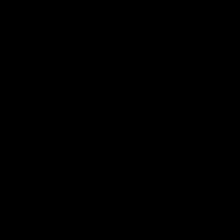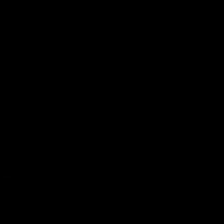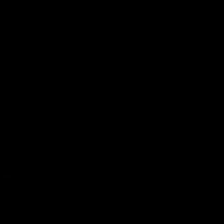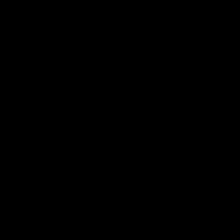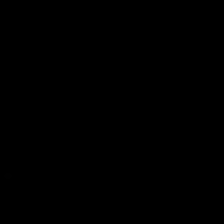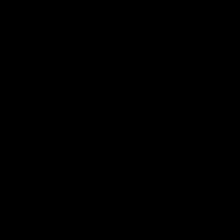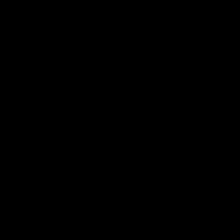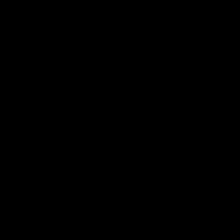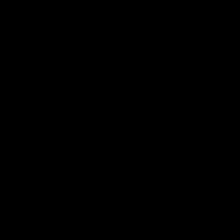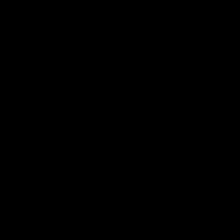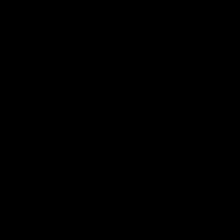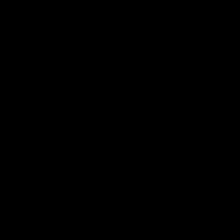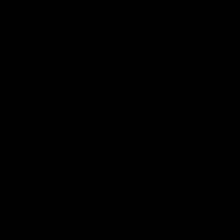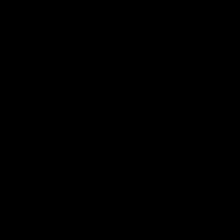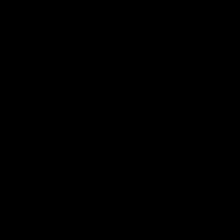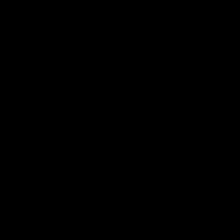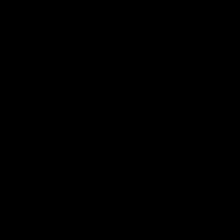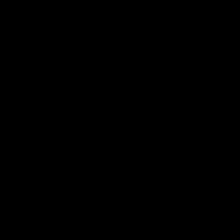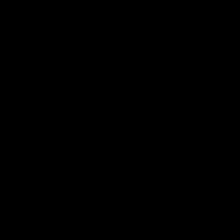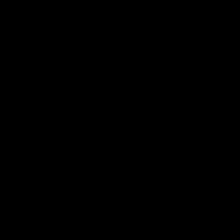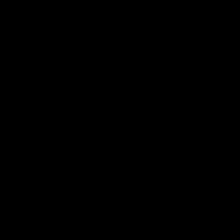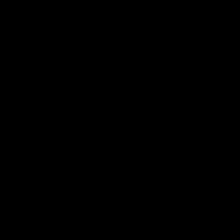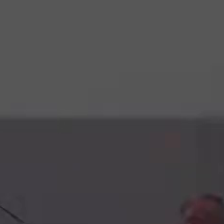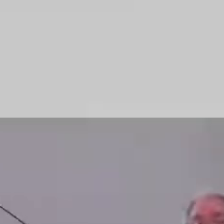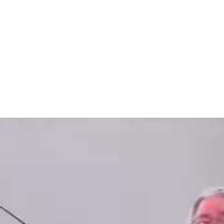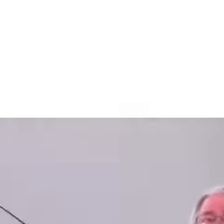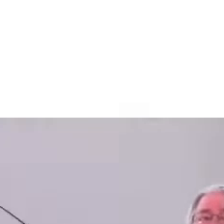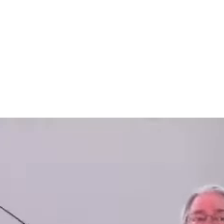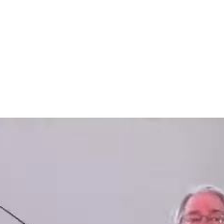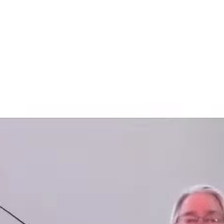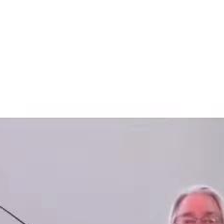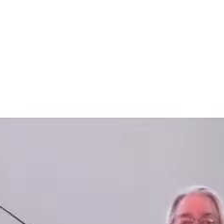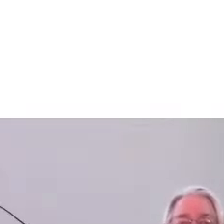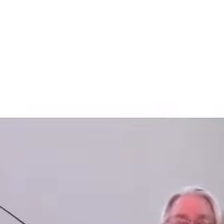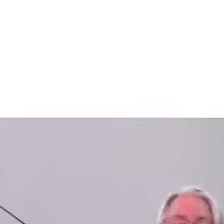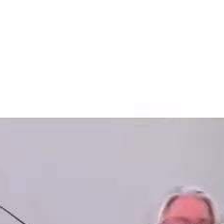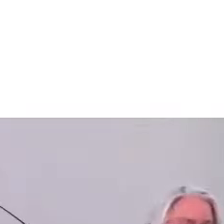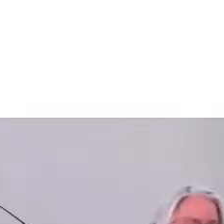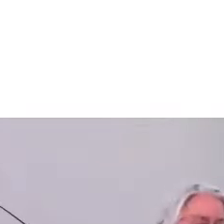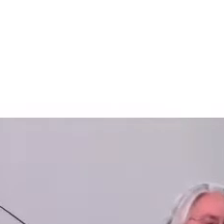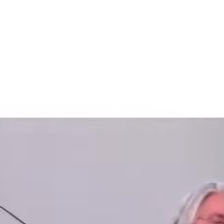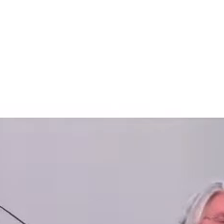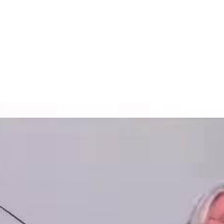Our closing hymn today is number 121 in the gray hymnal, We'll Build a Land.